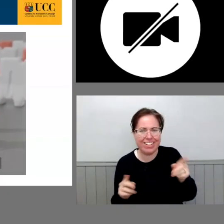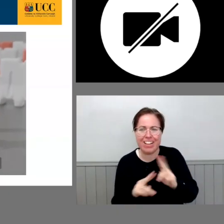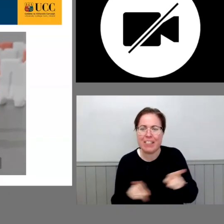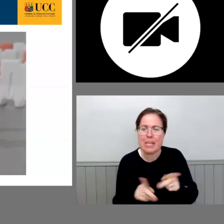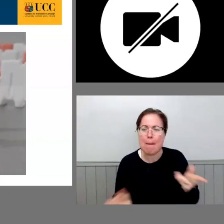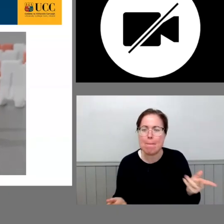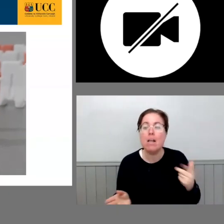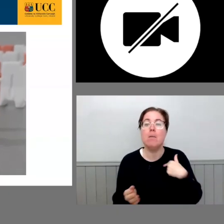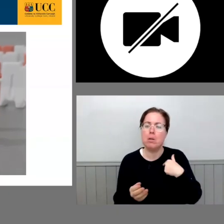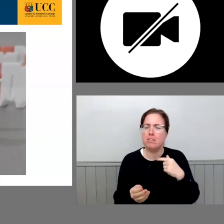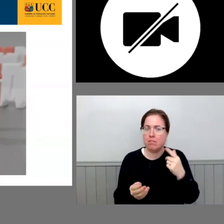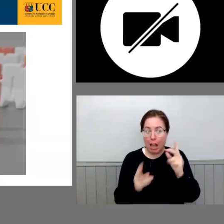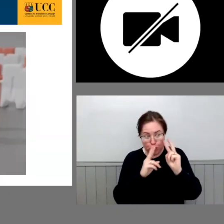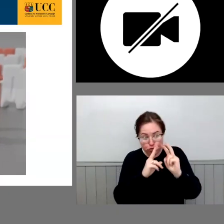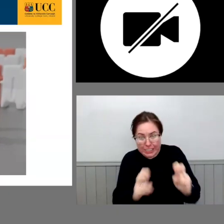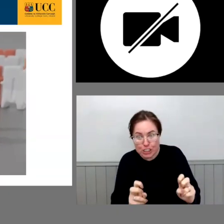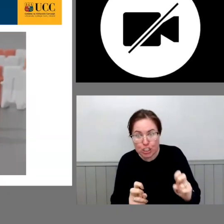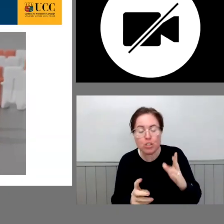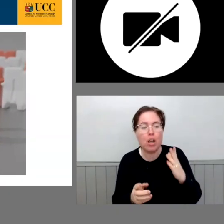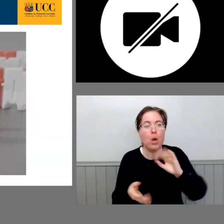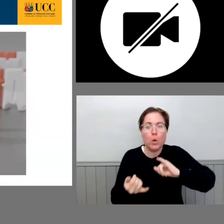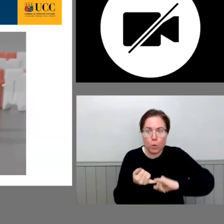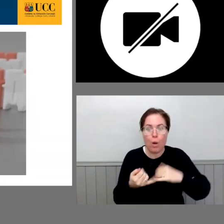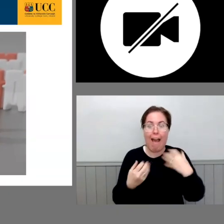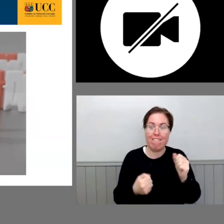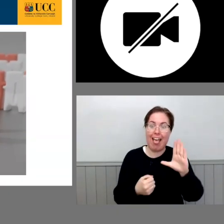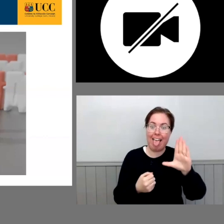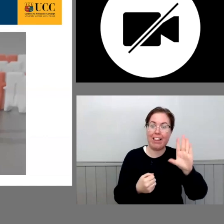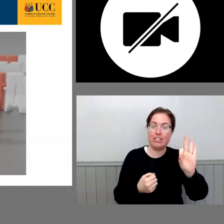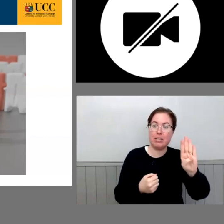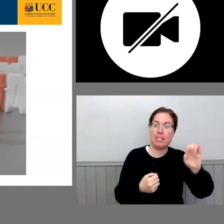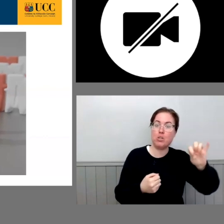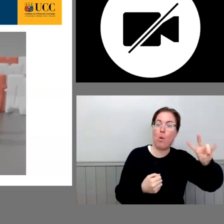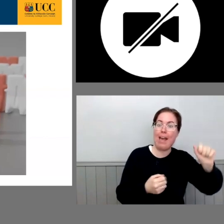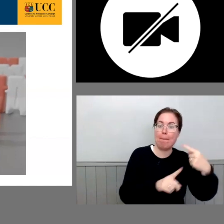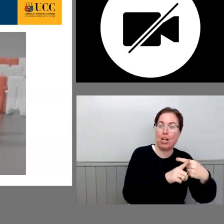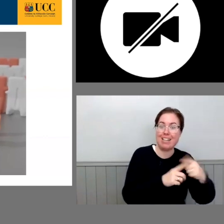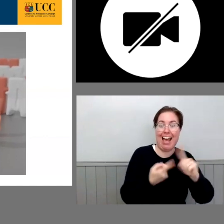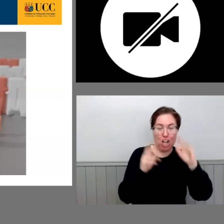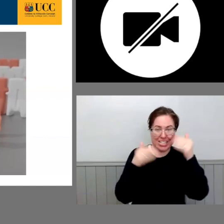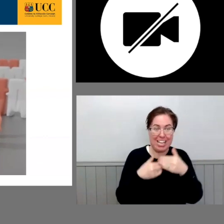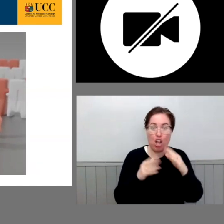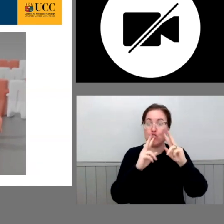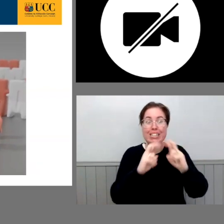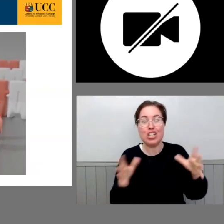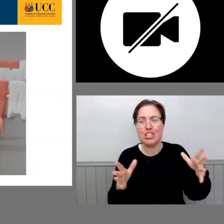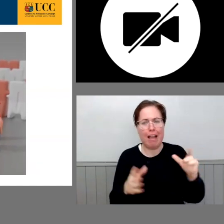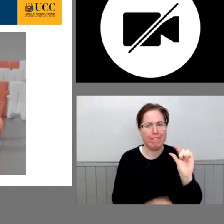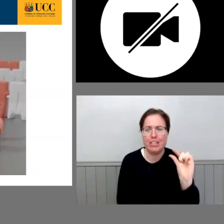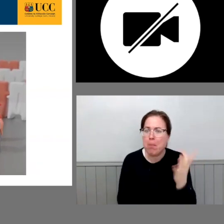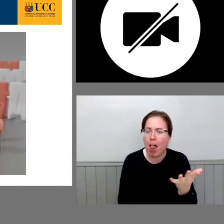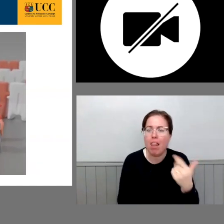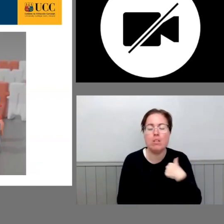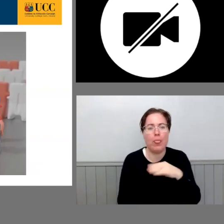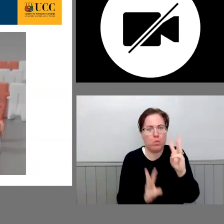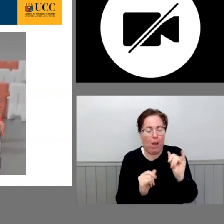has looked at people who are both LGBTQIA+ and autistic. This means their unique experiences and needs are